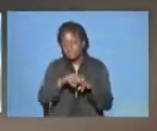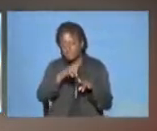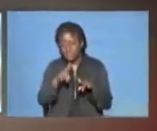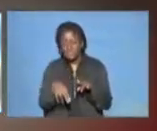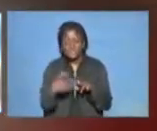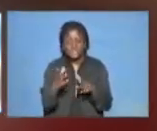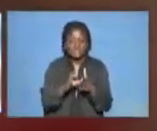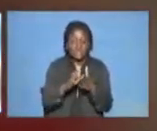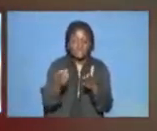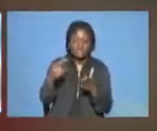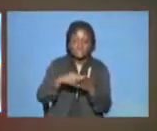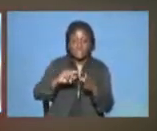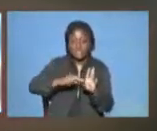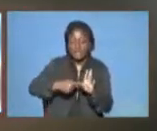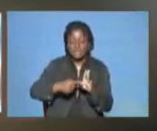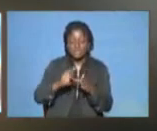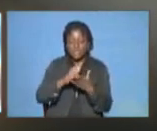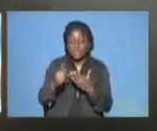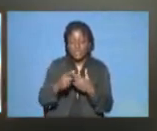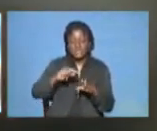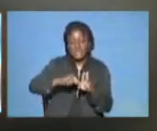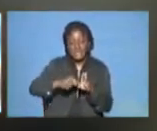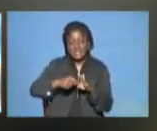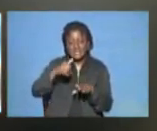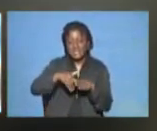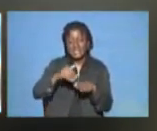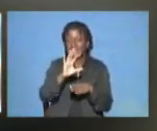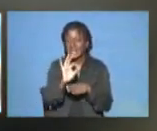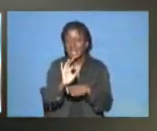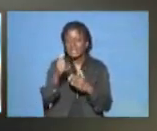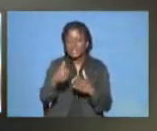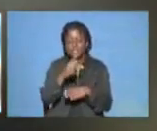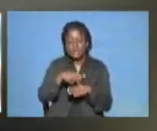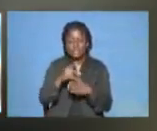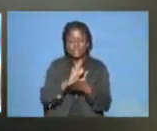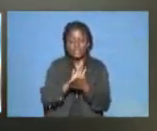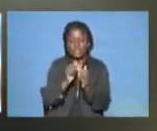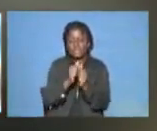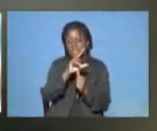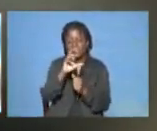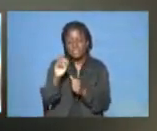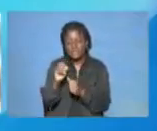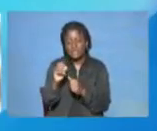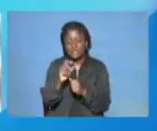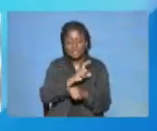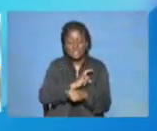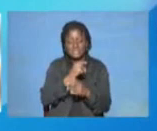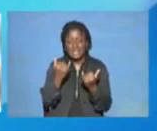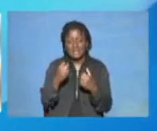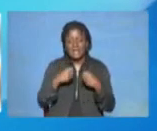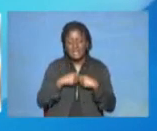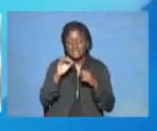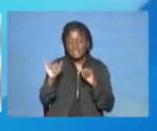relaunch program started on 9 New Providence schools with 30 officers, now has just under 60 at schools on Grand Bahama,